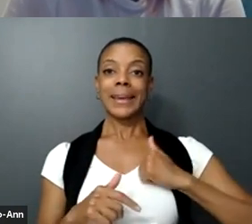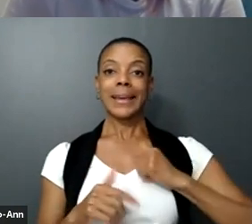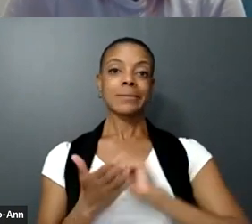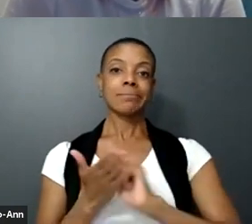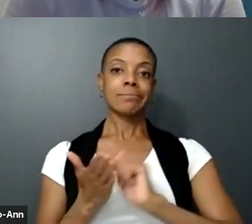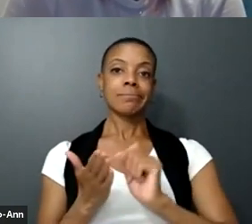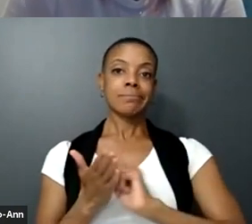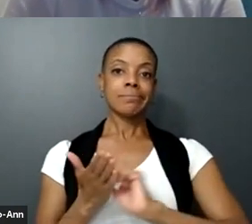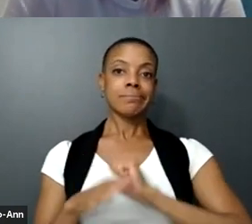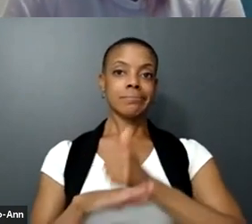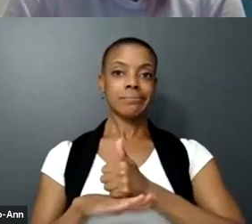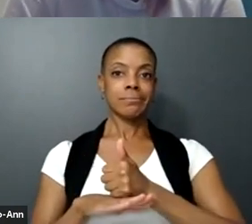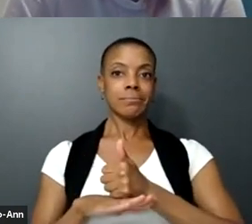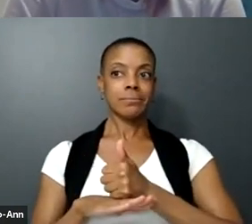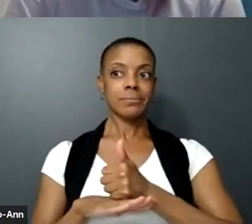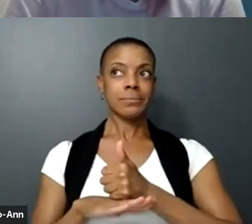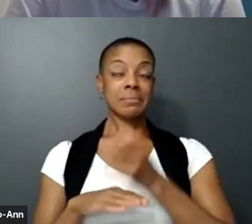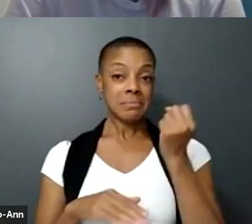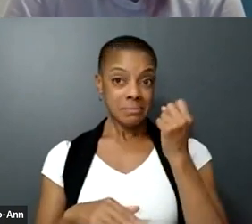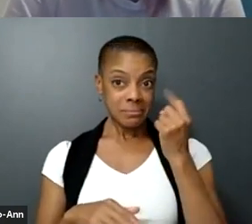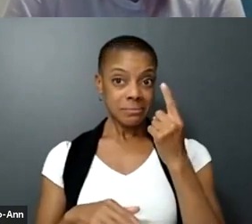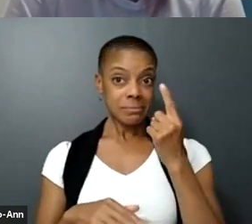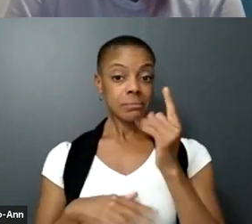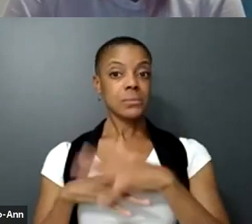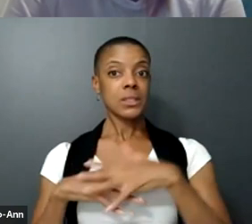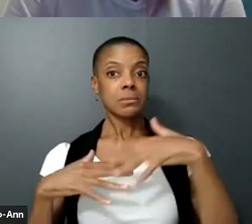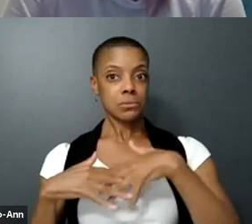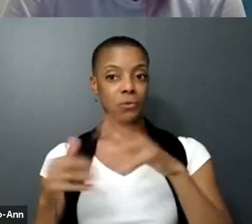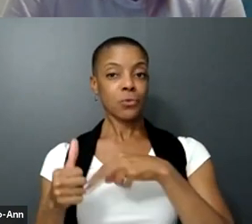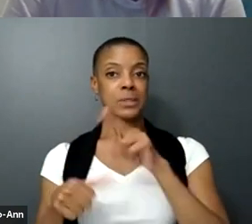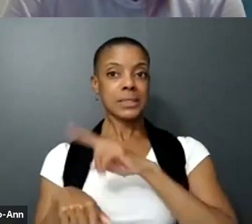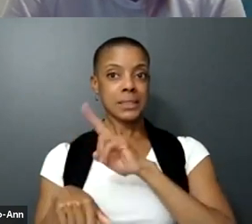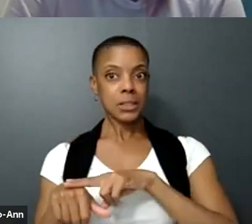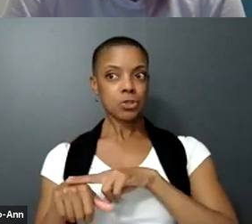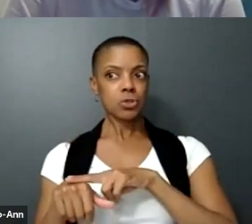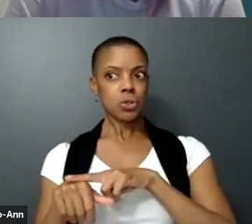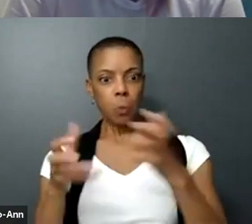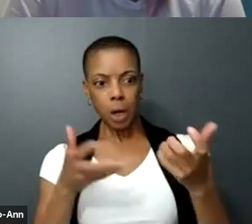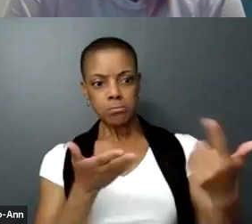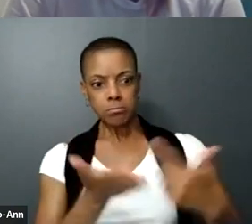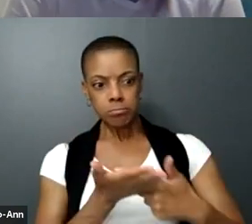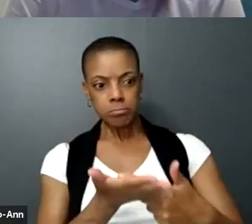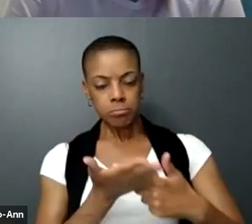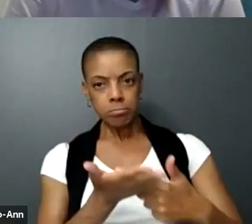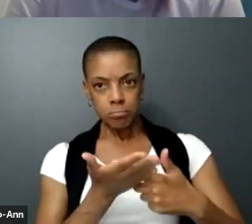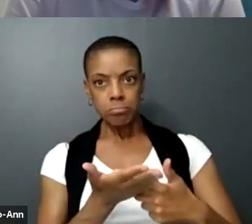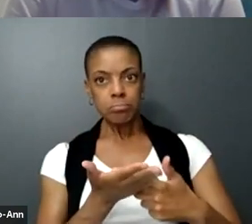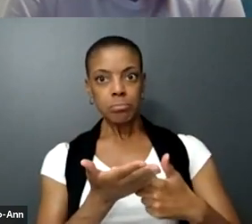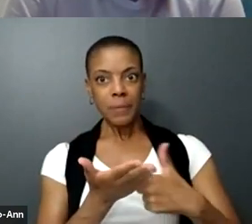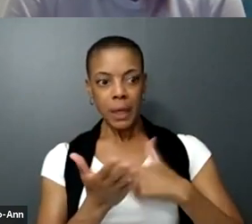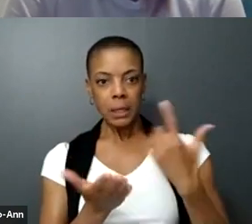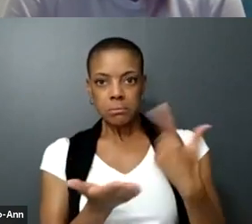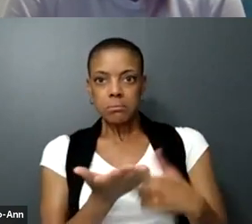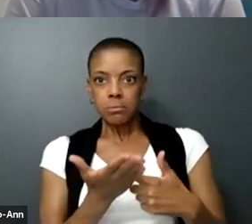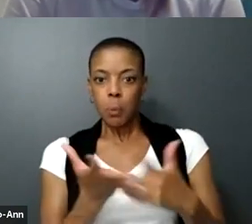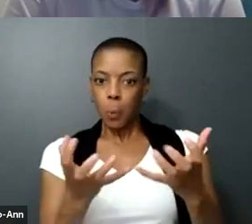that First Nations pushed for and had around those constitutional talks. And one of the bigger discussions within that was self-government and